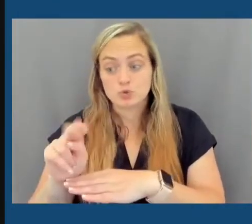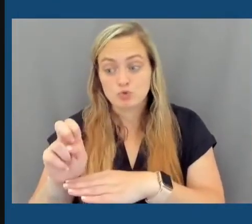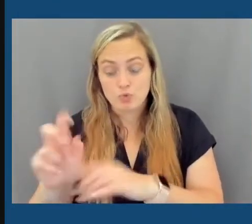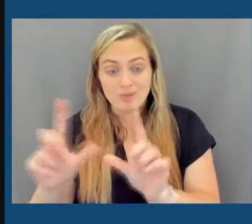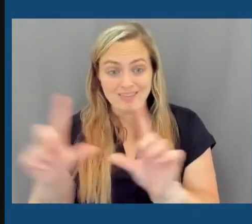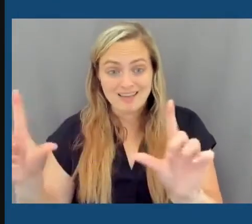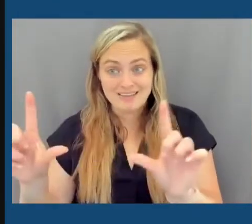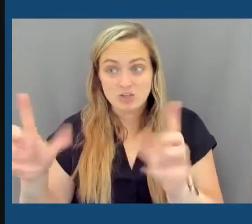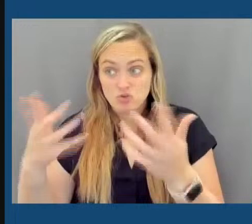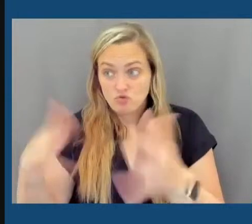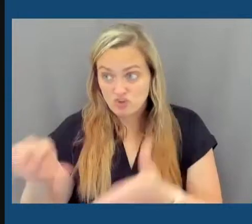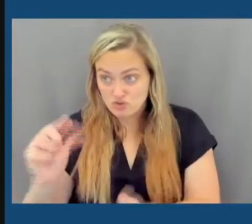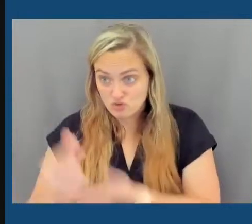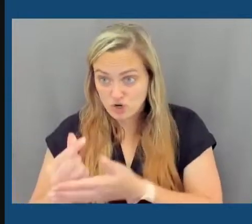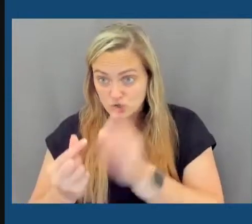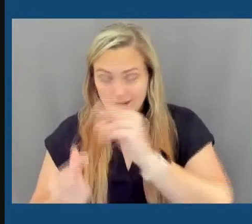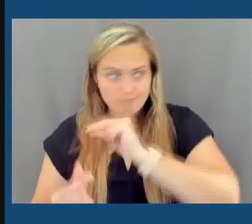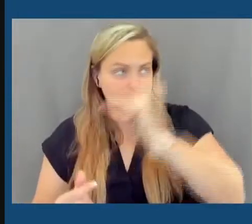here up there?